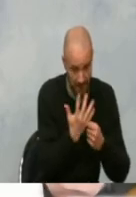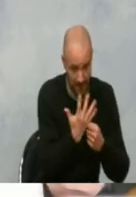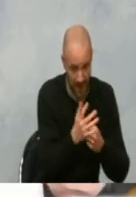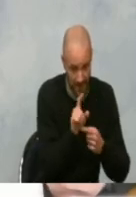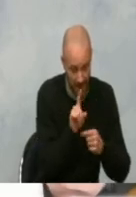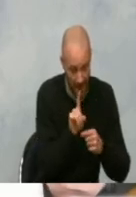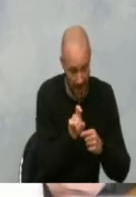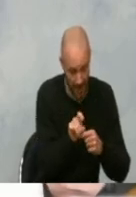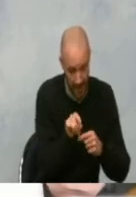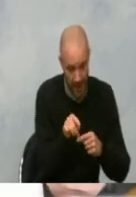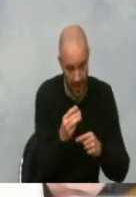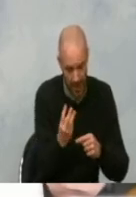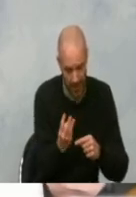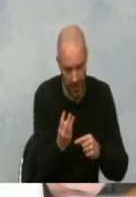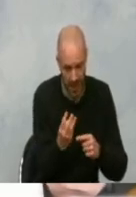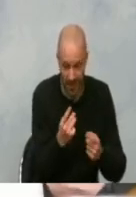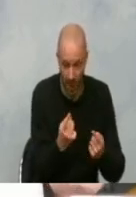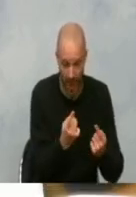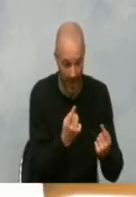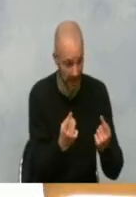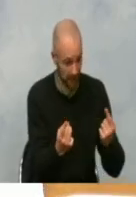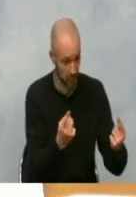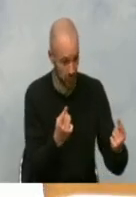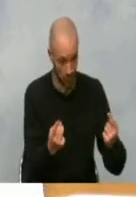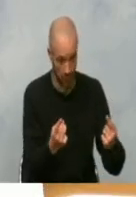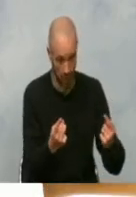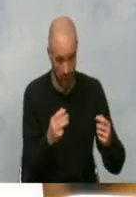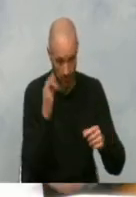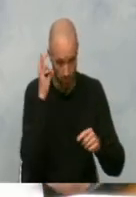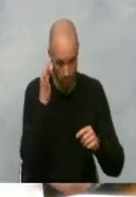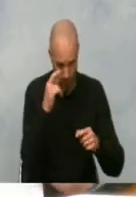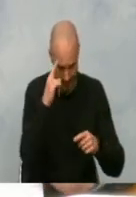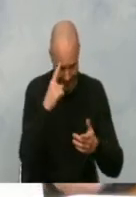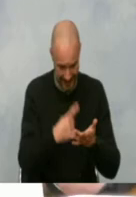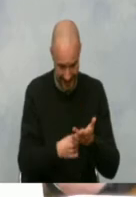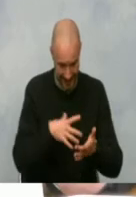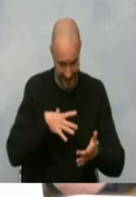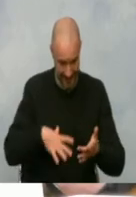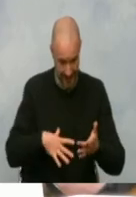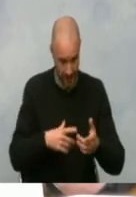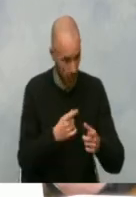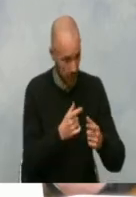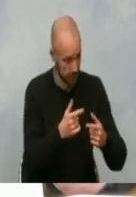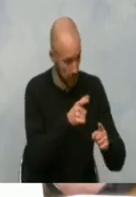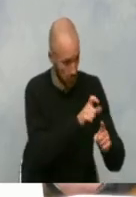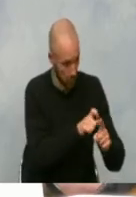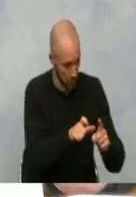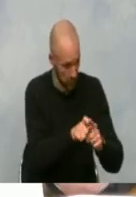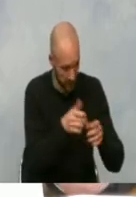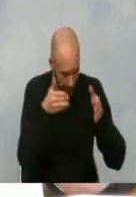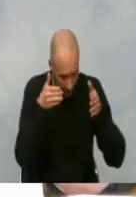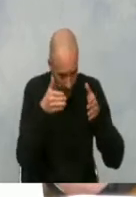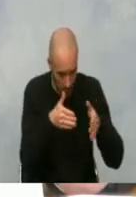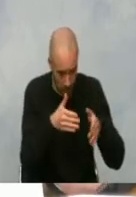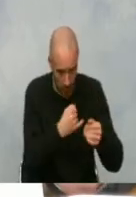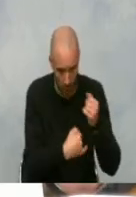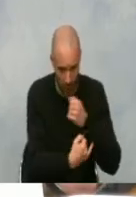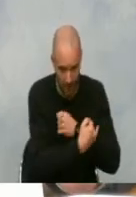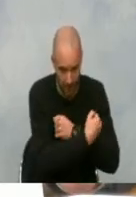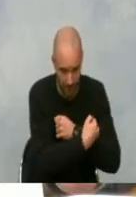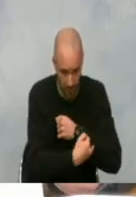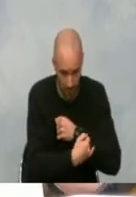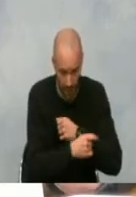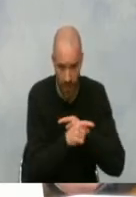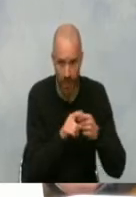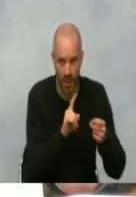for individual councils to consider the needs of their communities with a focus on the most vulnerable, their obligations and